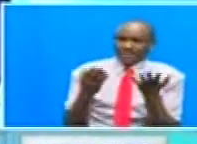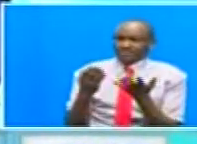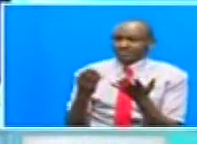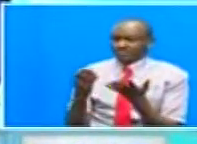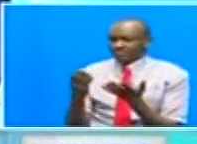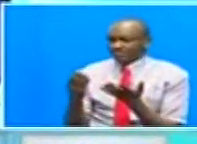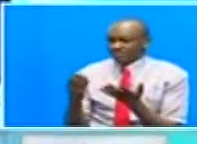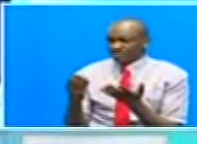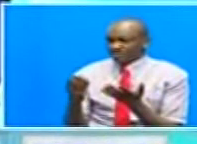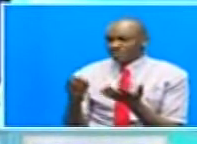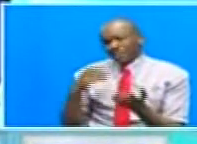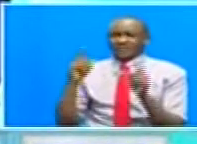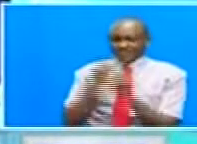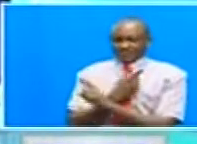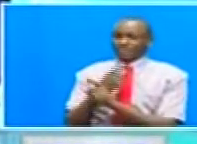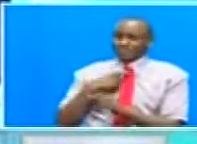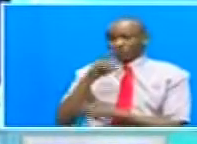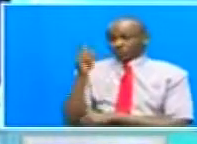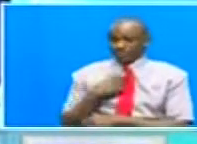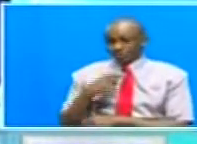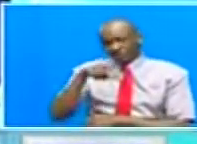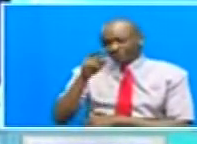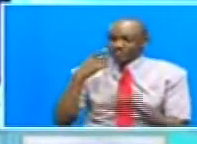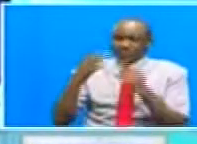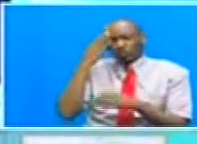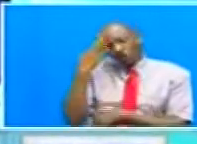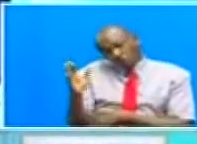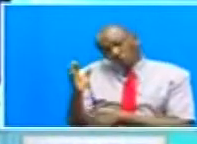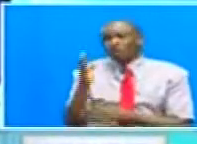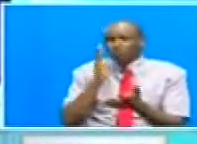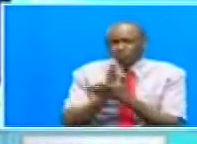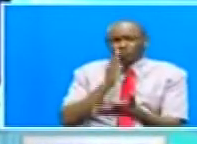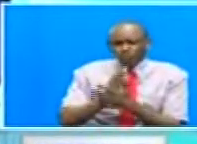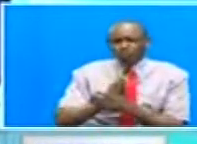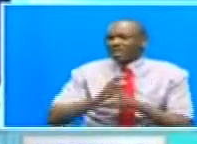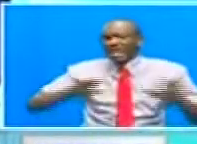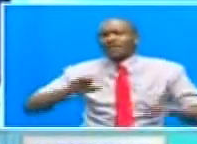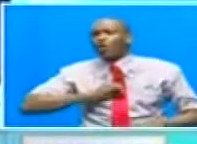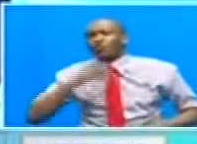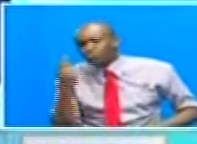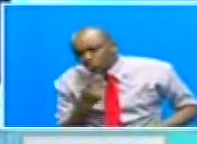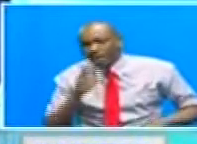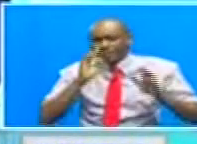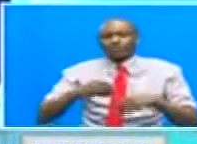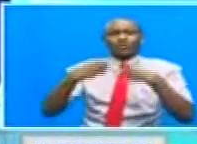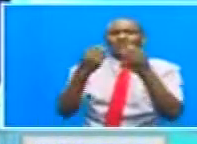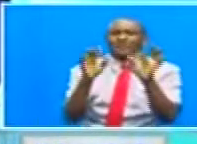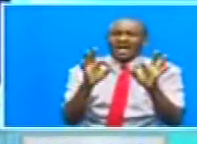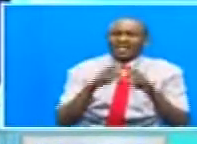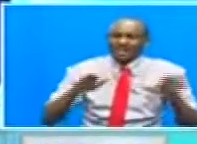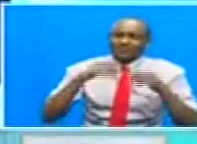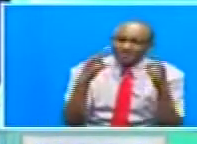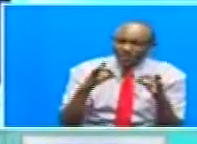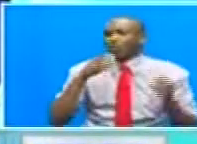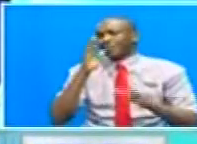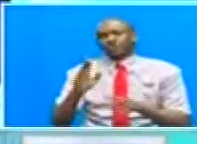I think it's slightly different to my question, where you wouldn't know really who owns the land, who donated the land, who's using the land now